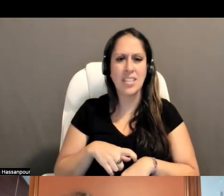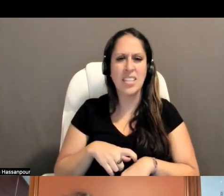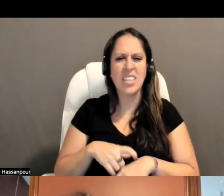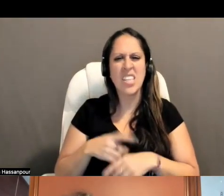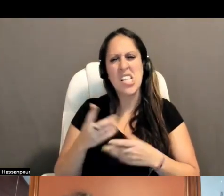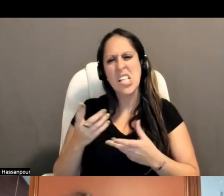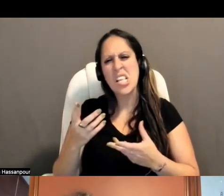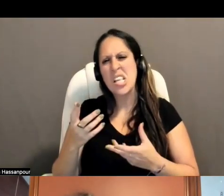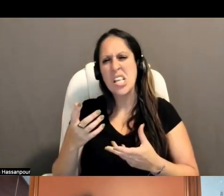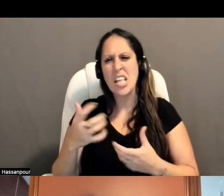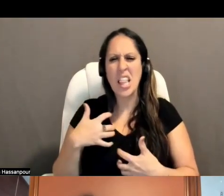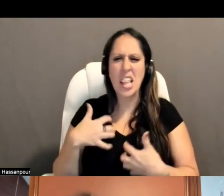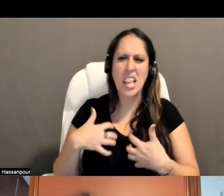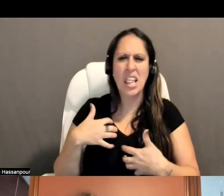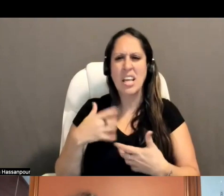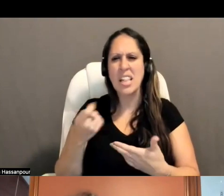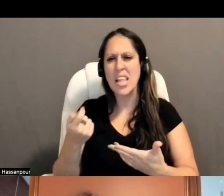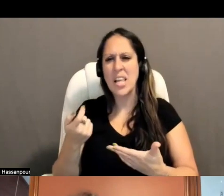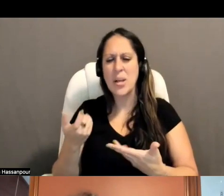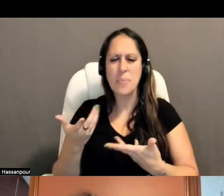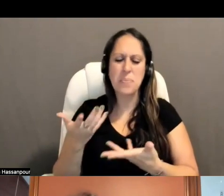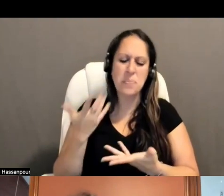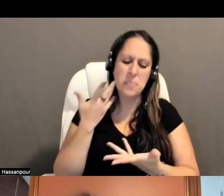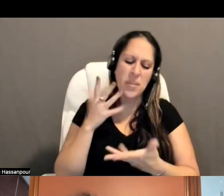have mixed feelings about it,